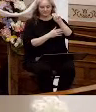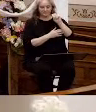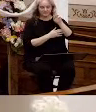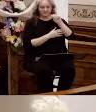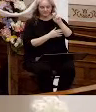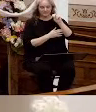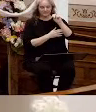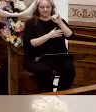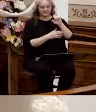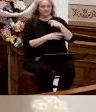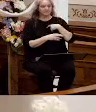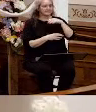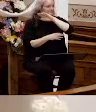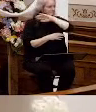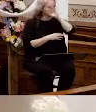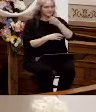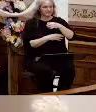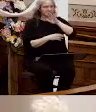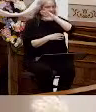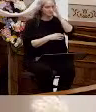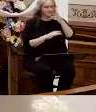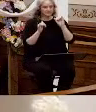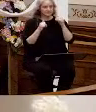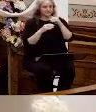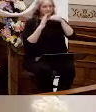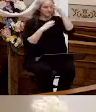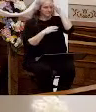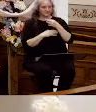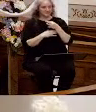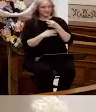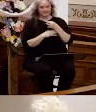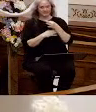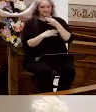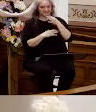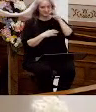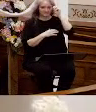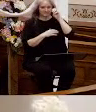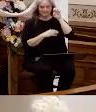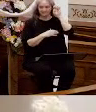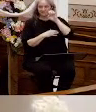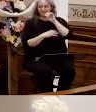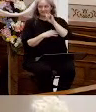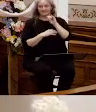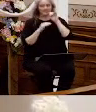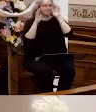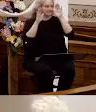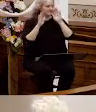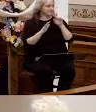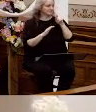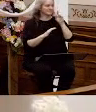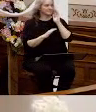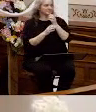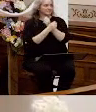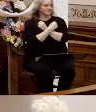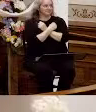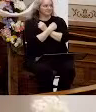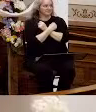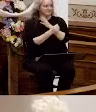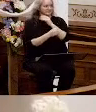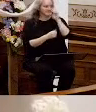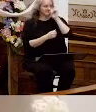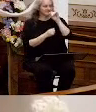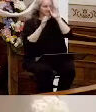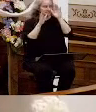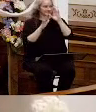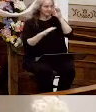would never, ever play in front of him. He is tremendous. You're going to love him, and he's a wonderful